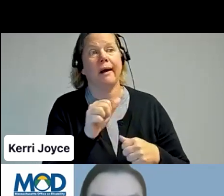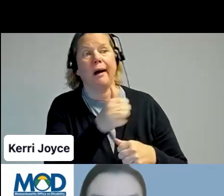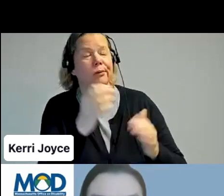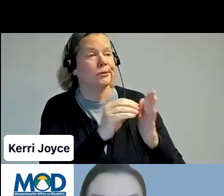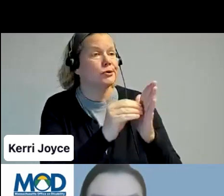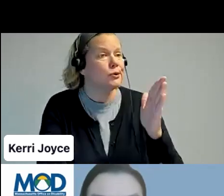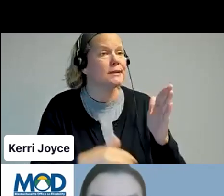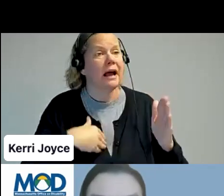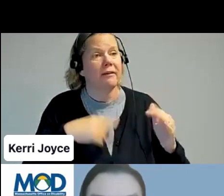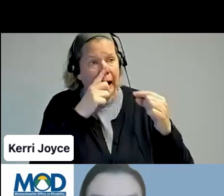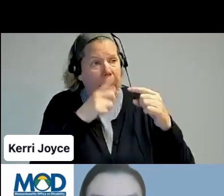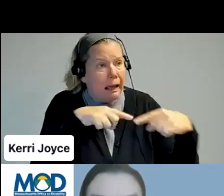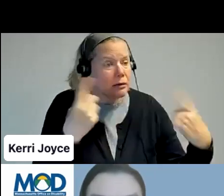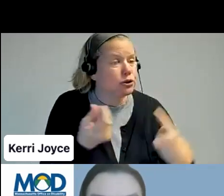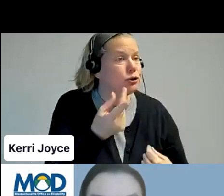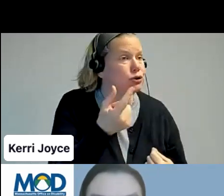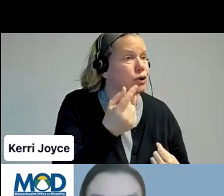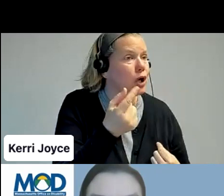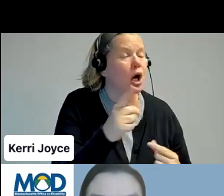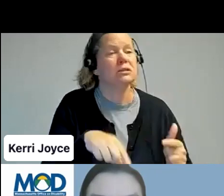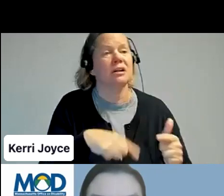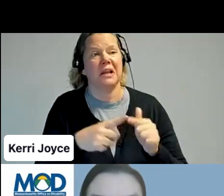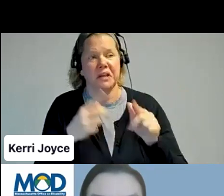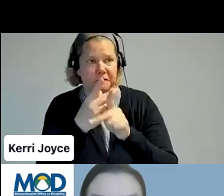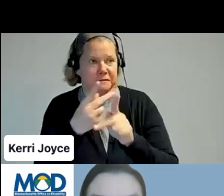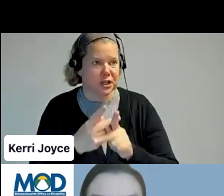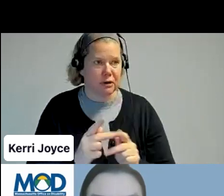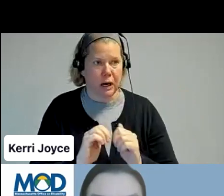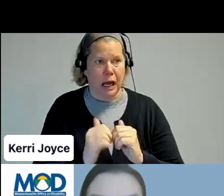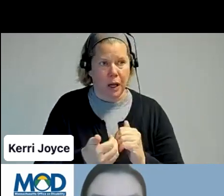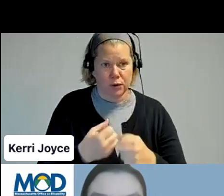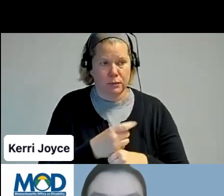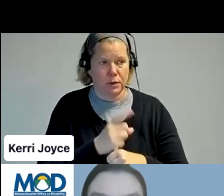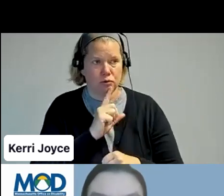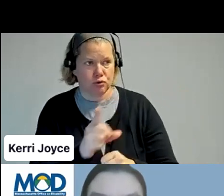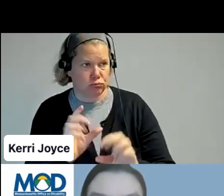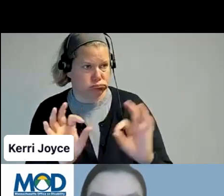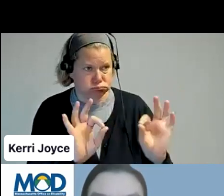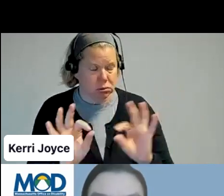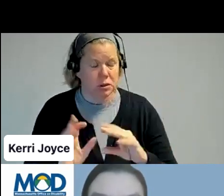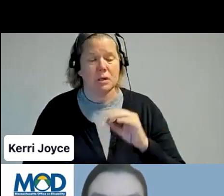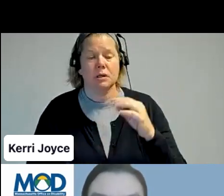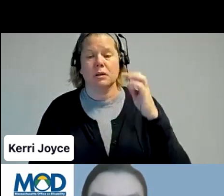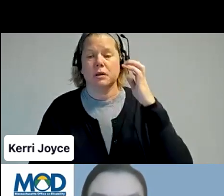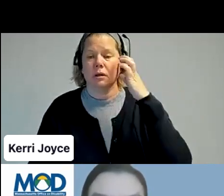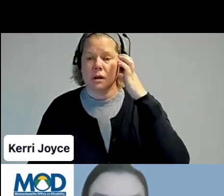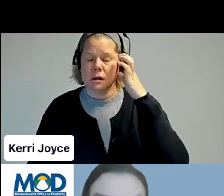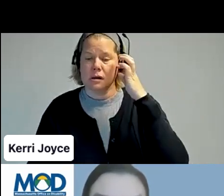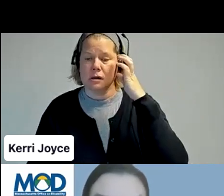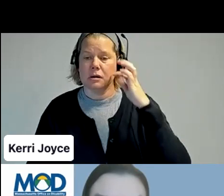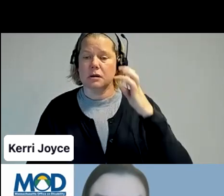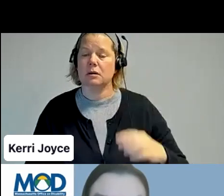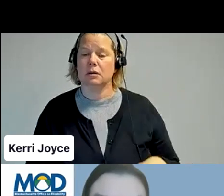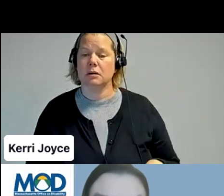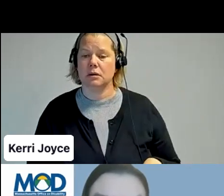appropriate arrangements to meet both people's needs. But I want to point out that other